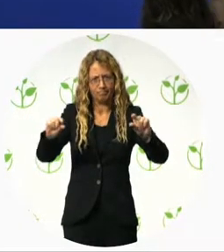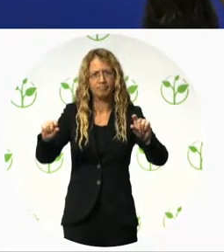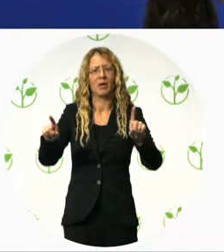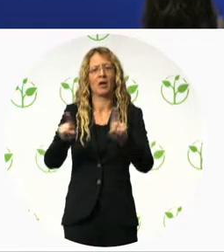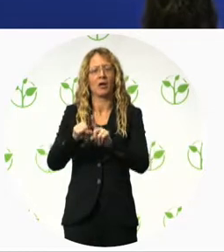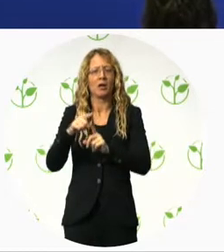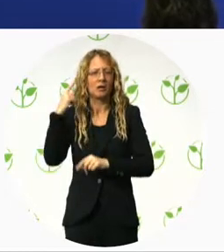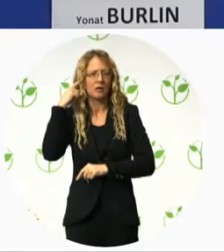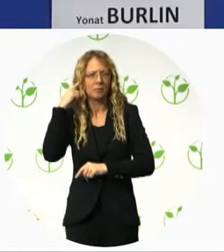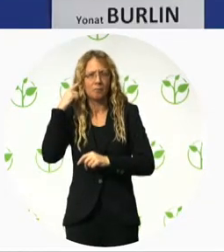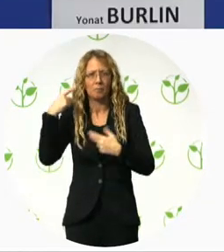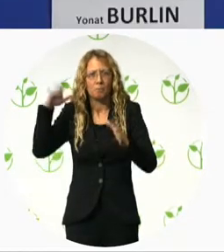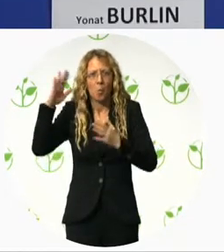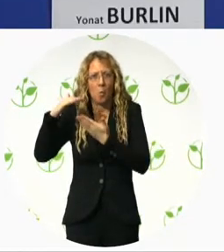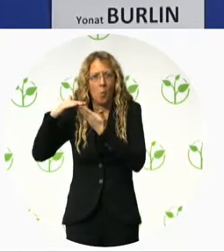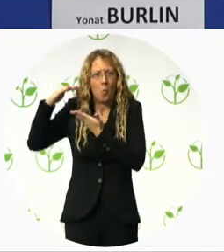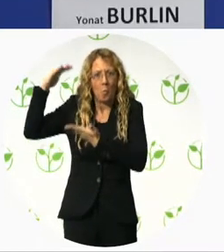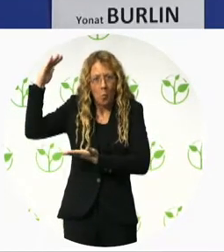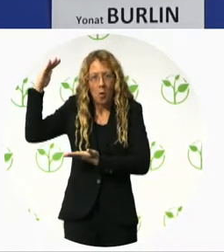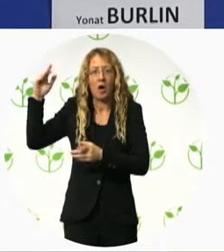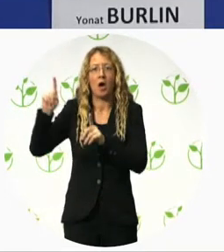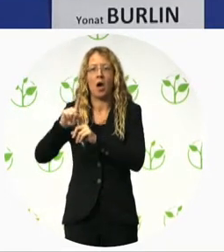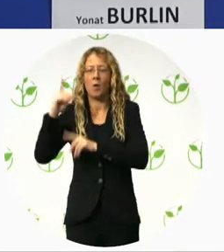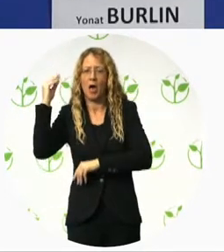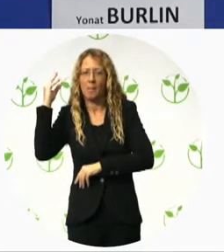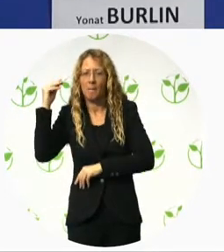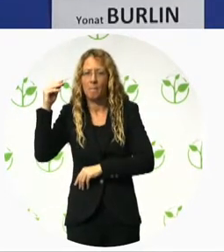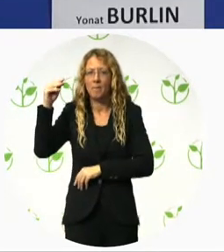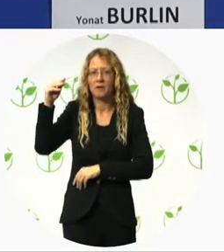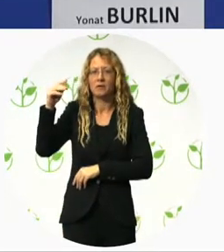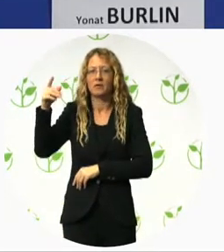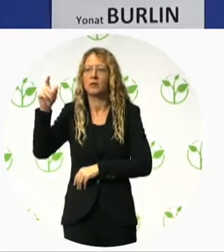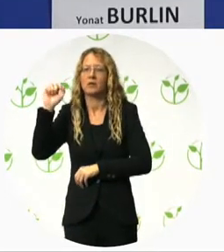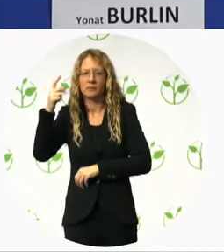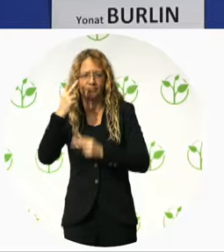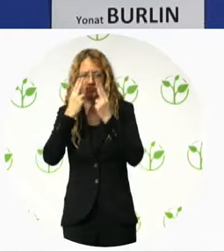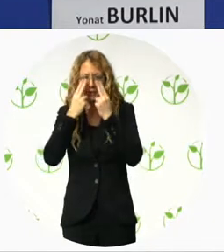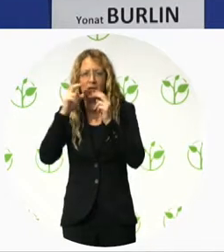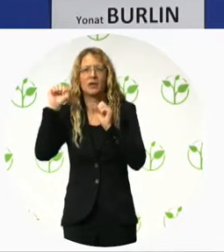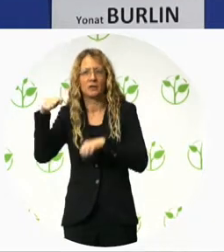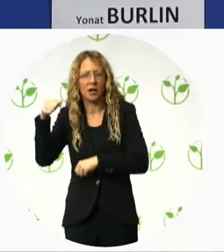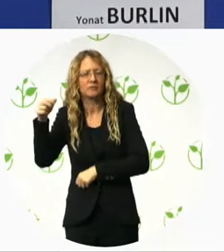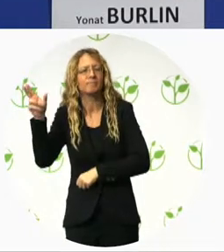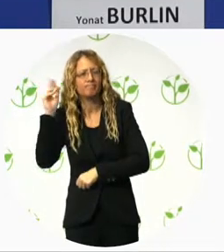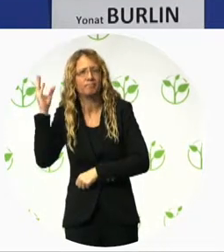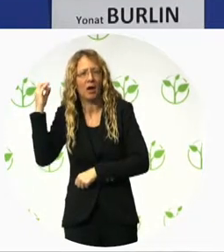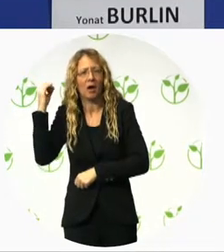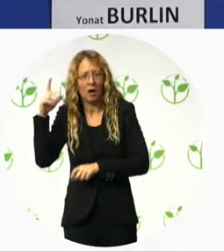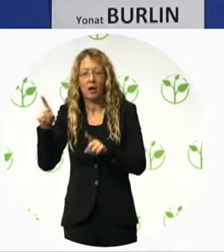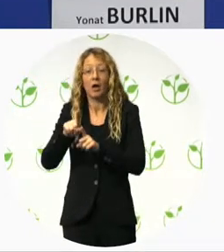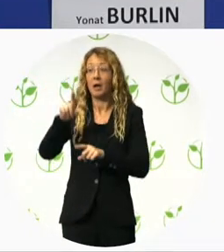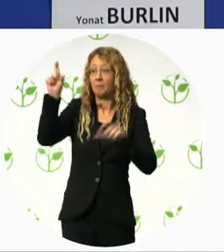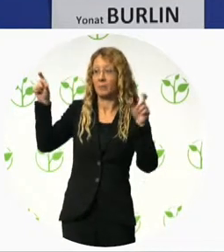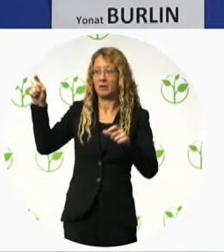mobile device with no disturbance to the show. Our app is free, and it can be downloaded from the app stores and used in any theater that is in our